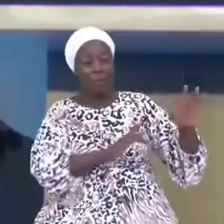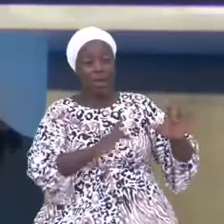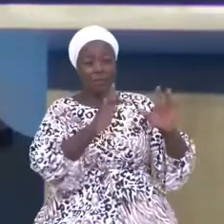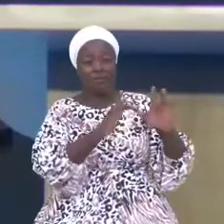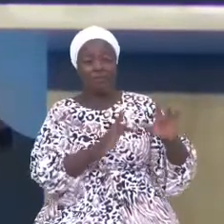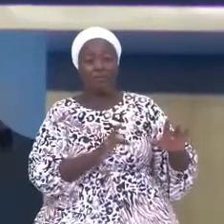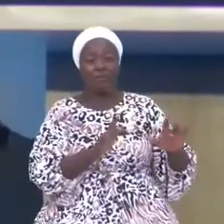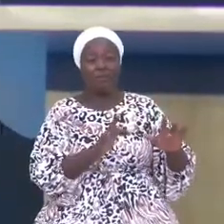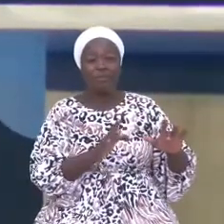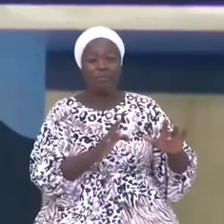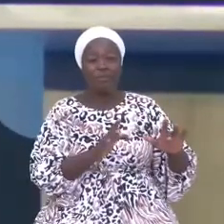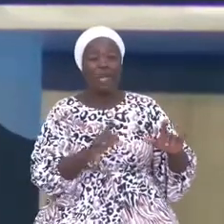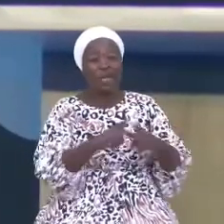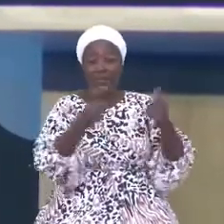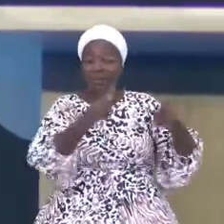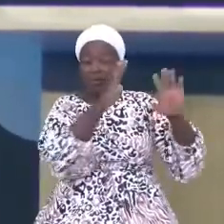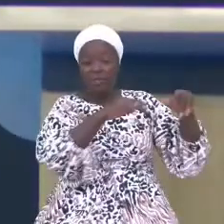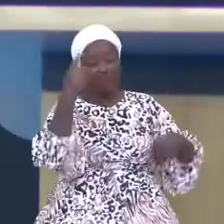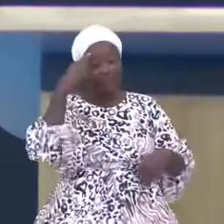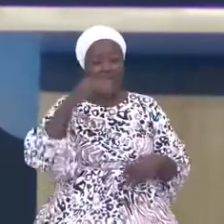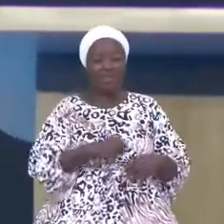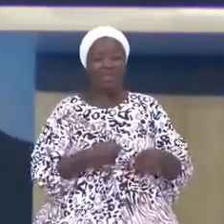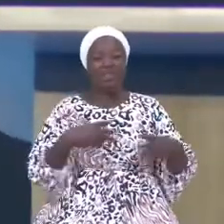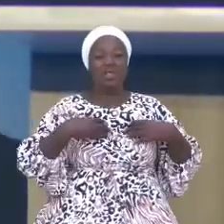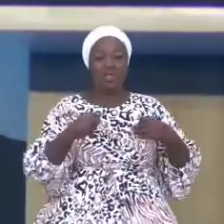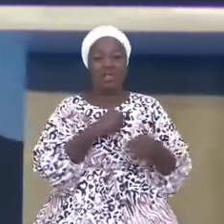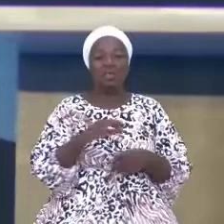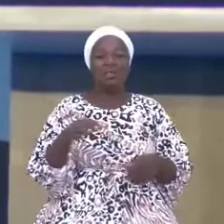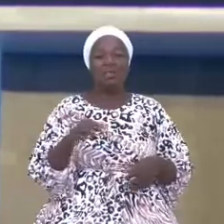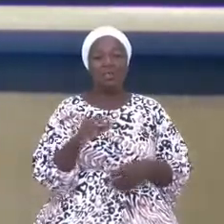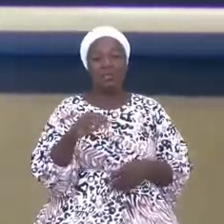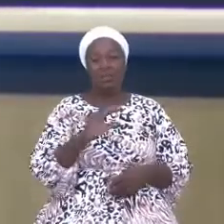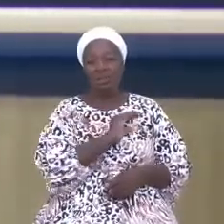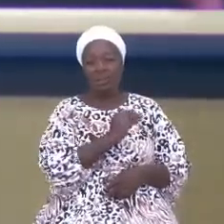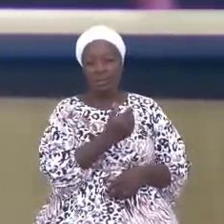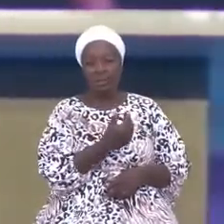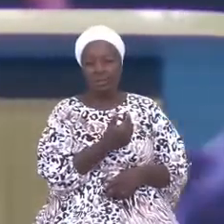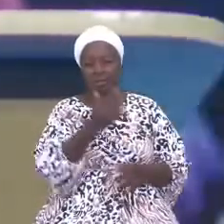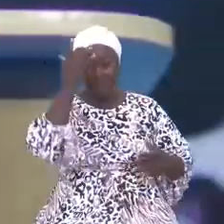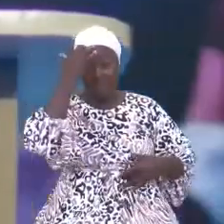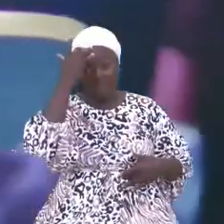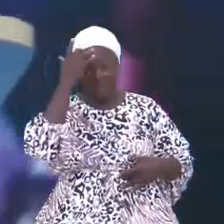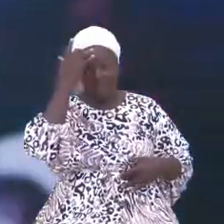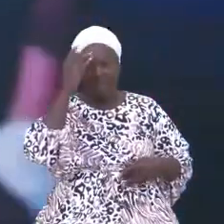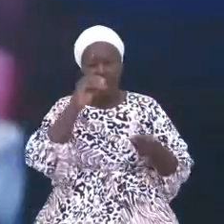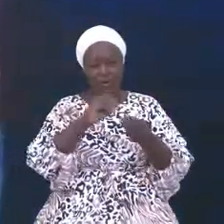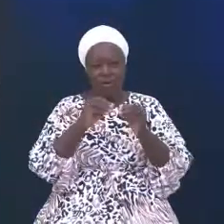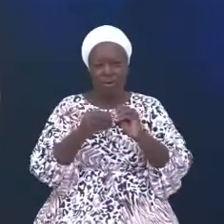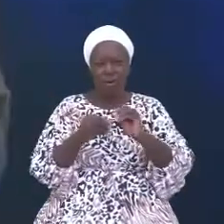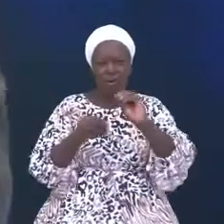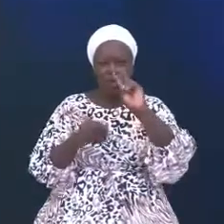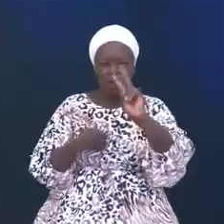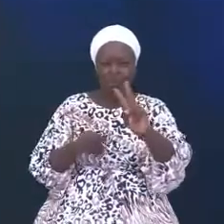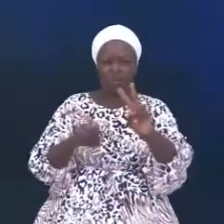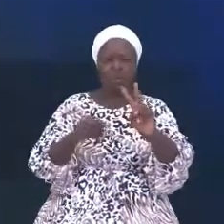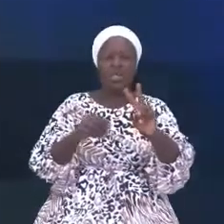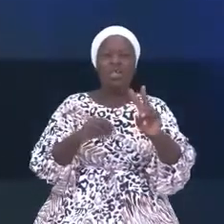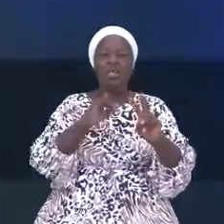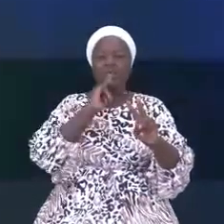the recovery of the sick. Welcome to number two. Number two, his mediatorial